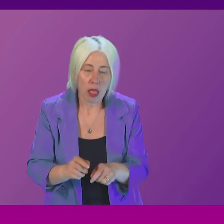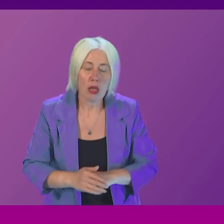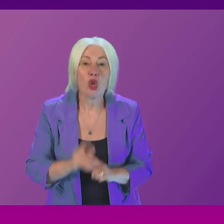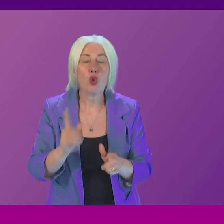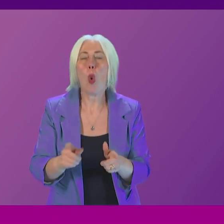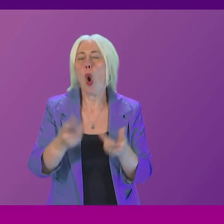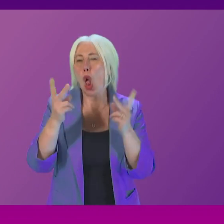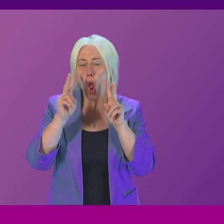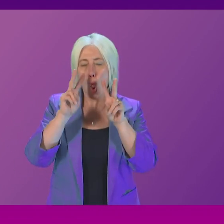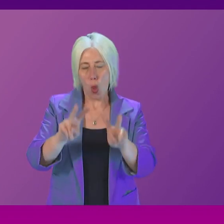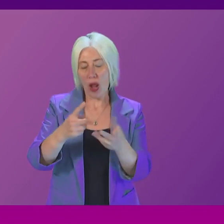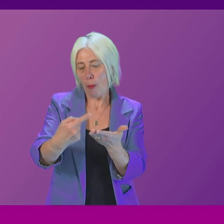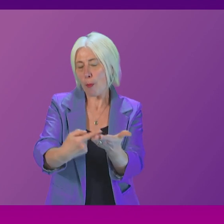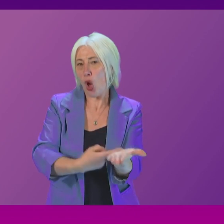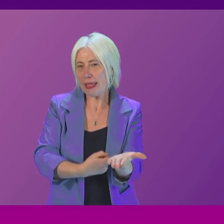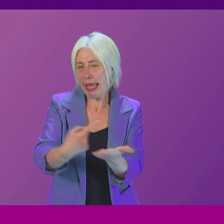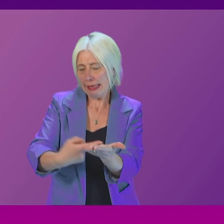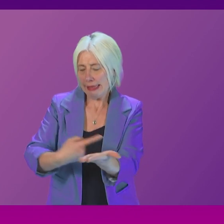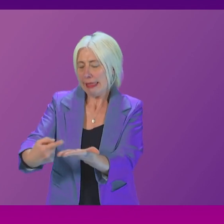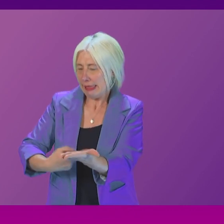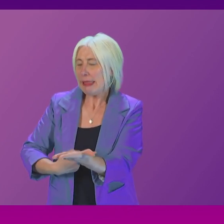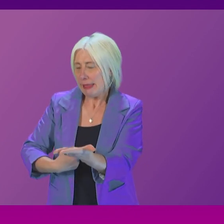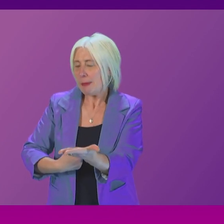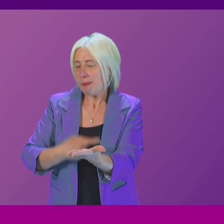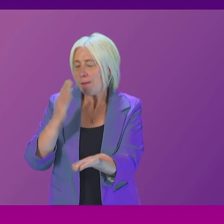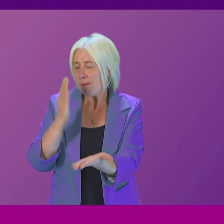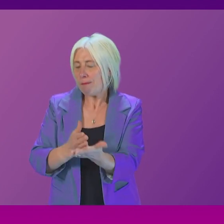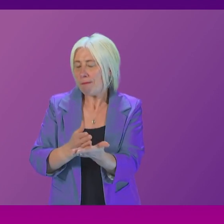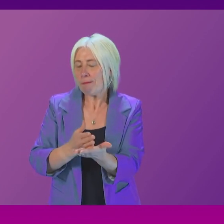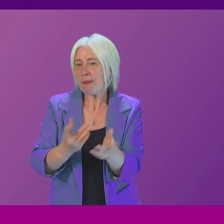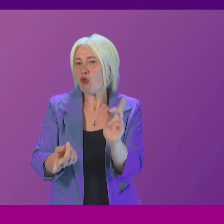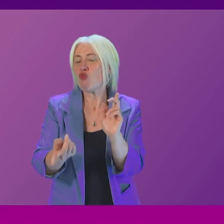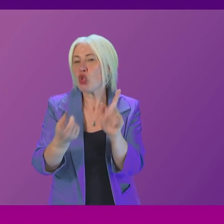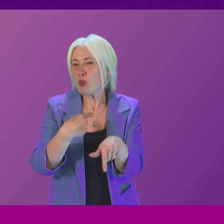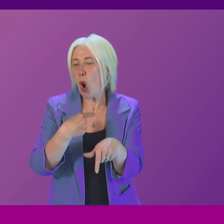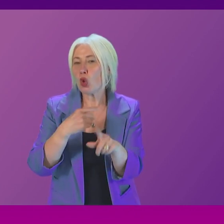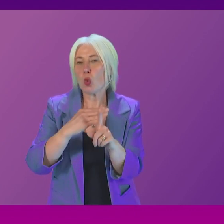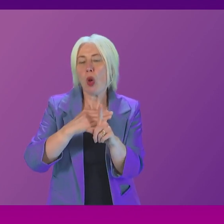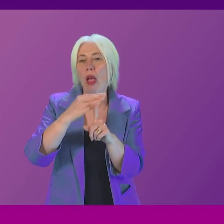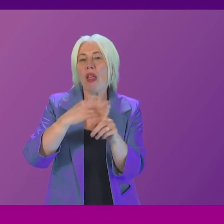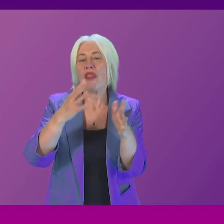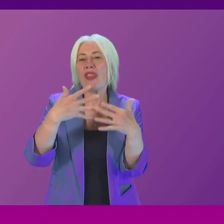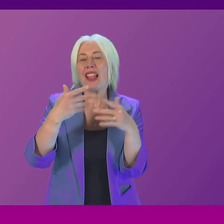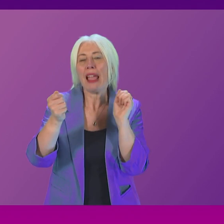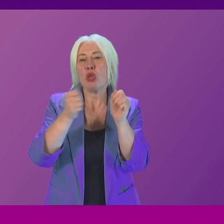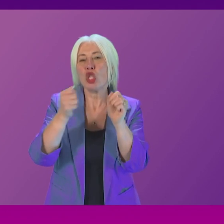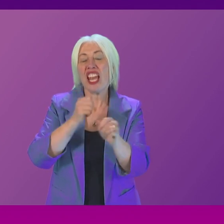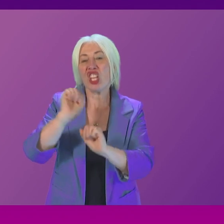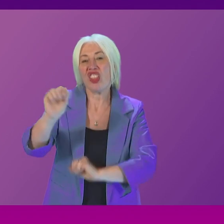of looking at our policies, we, of course, have to respond to the Climate Change